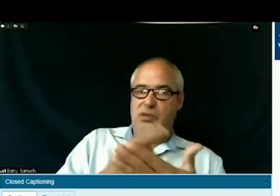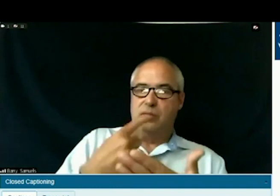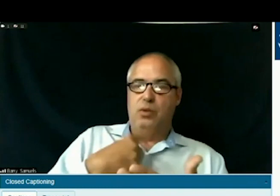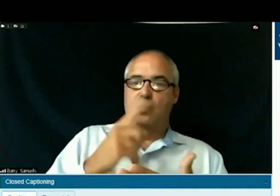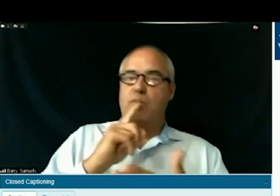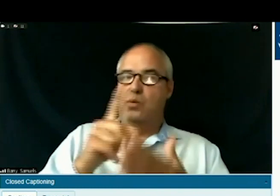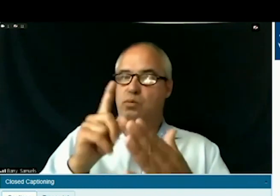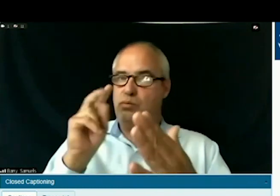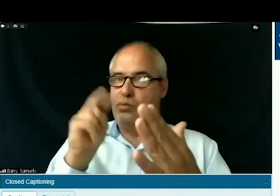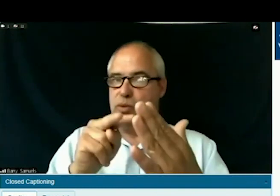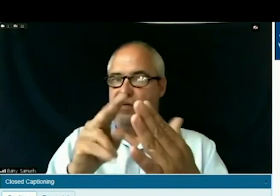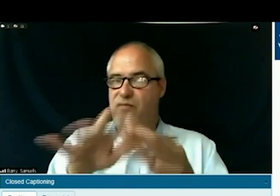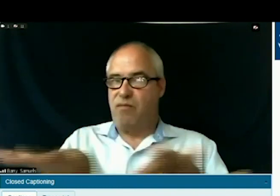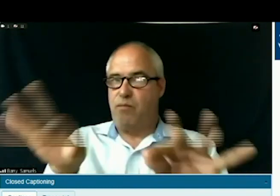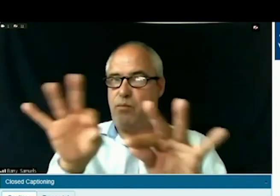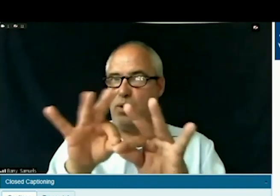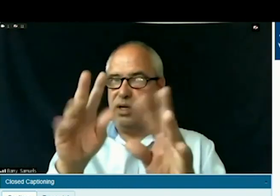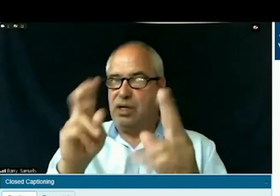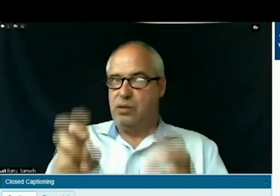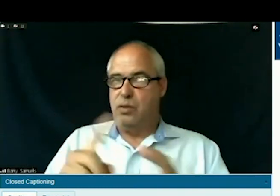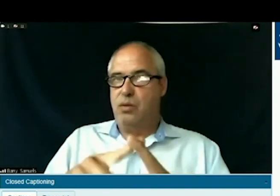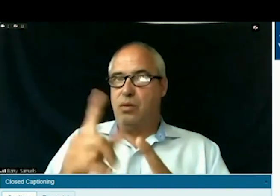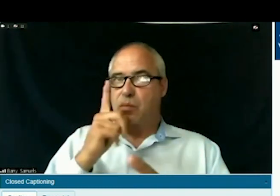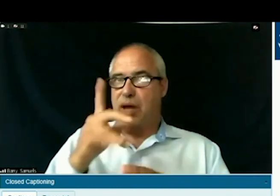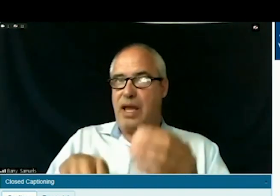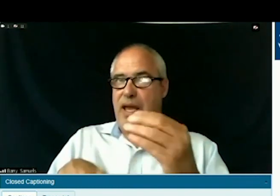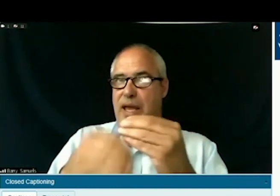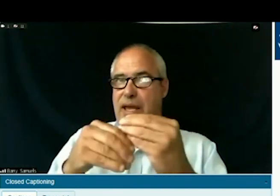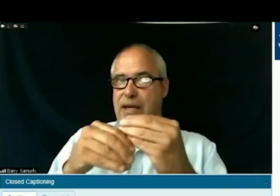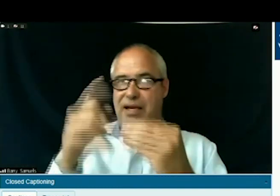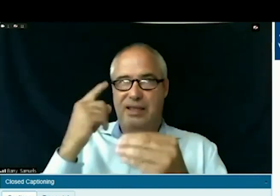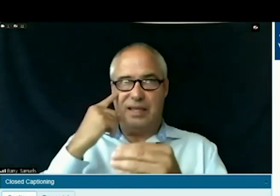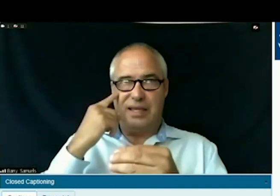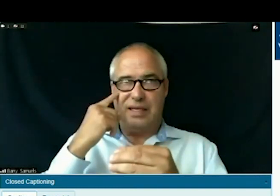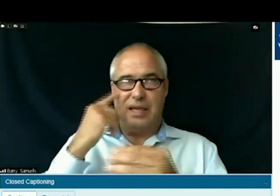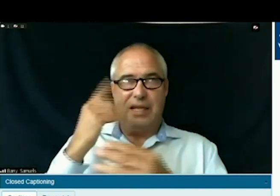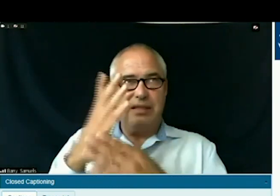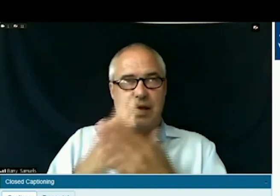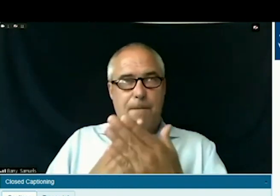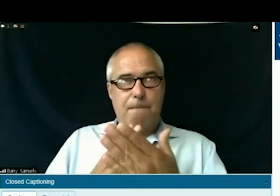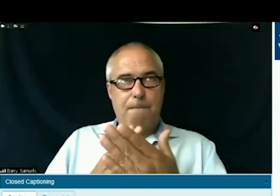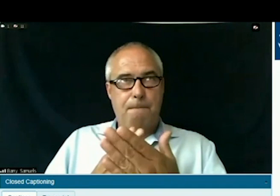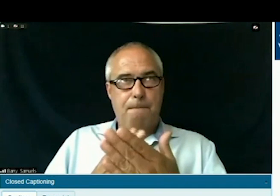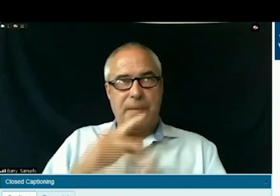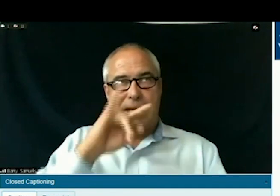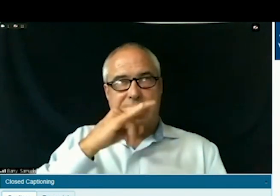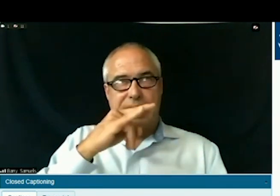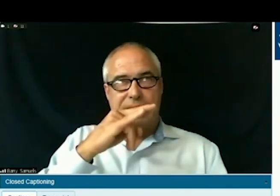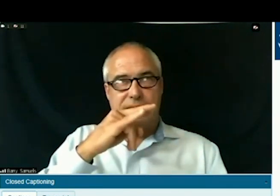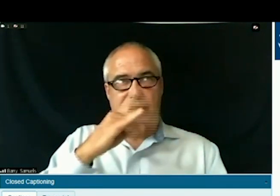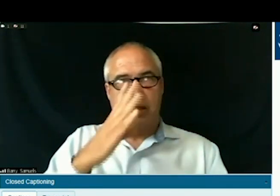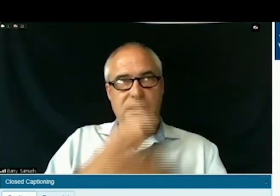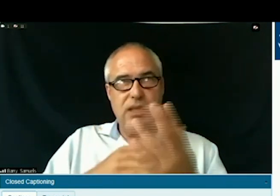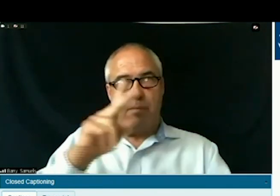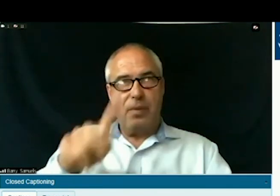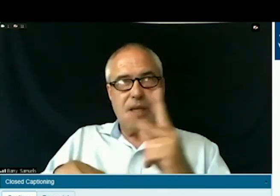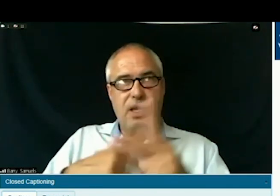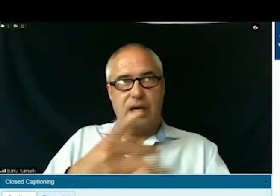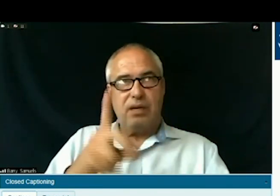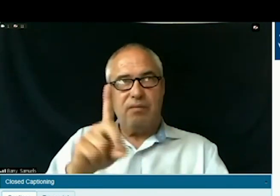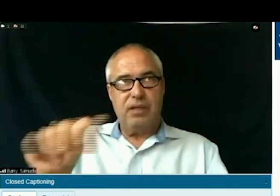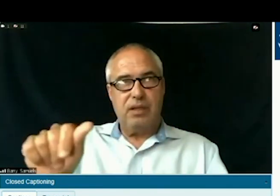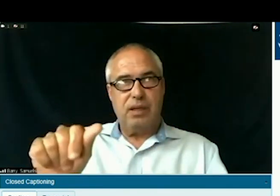really important issue. I'll also add that I do think that there were some kids with certain types of disabilities that maybe